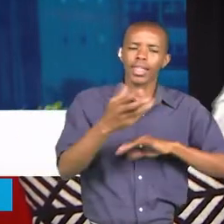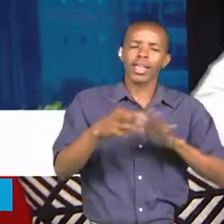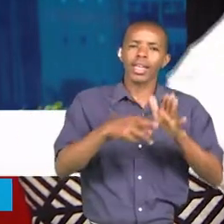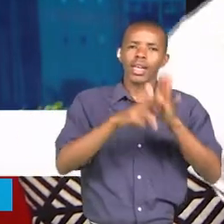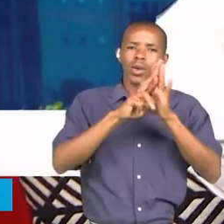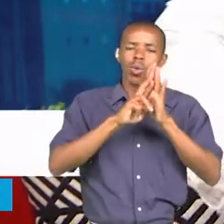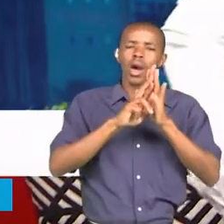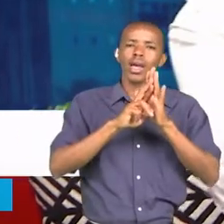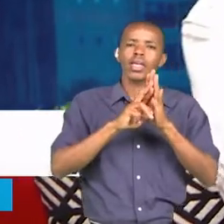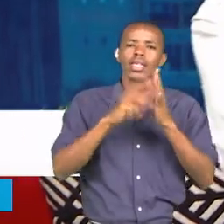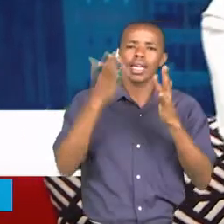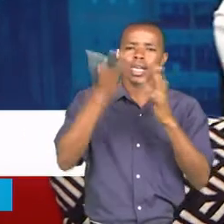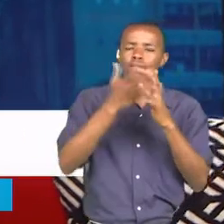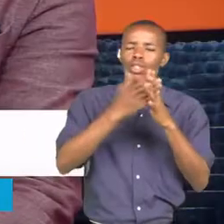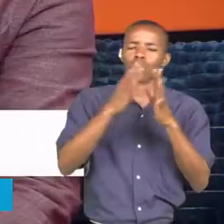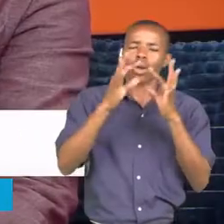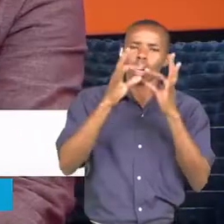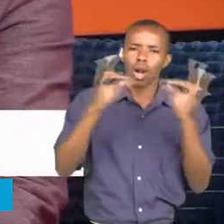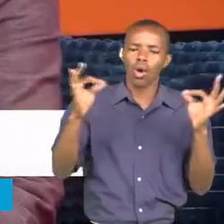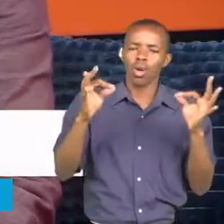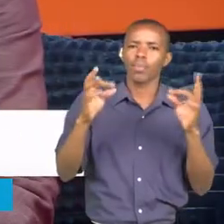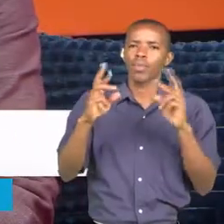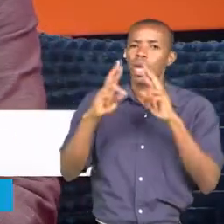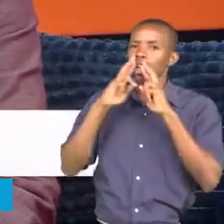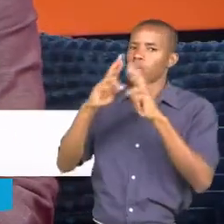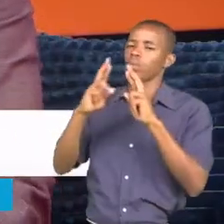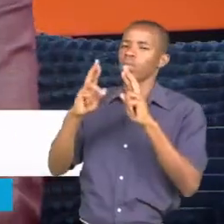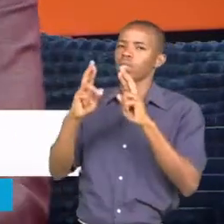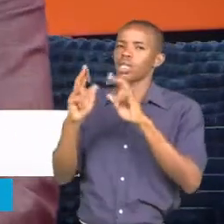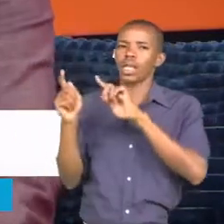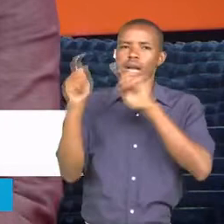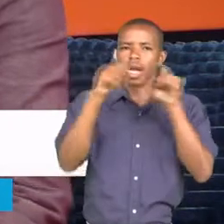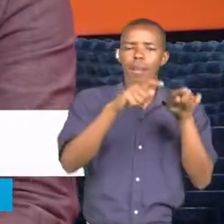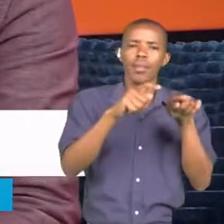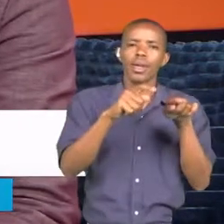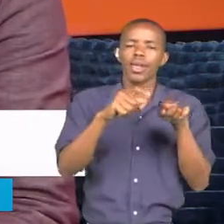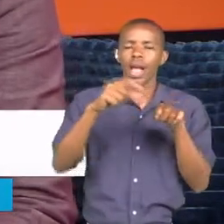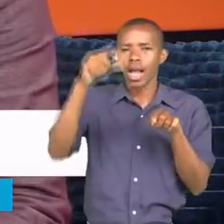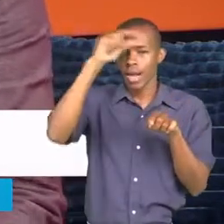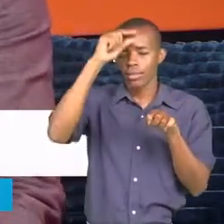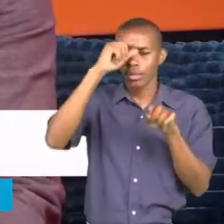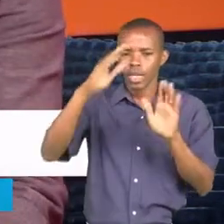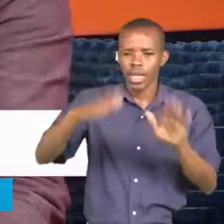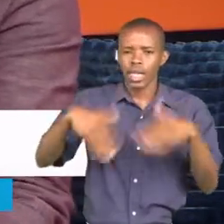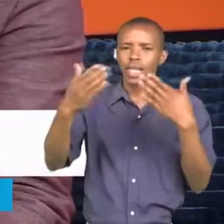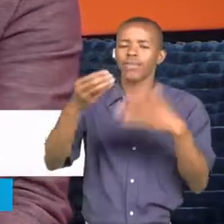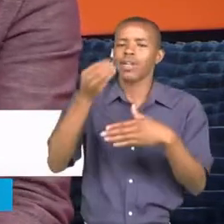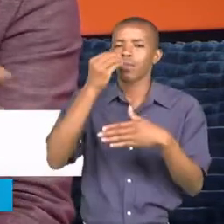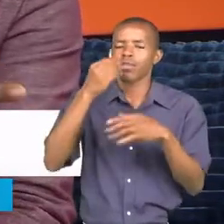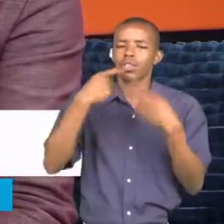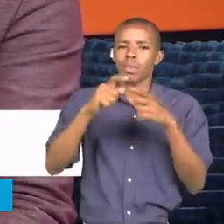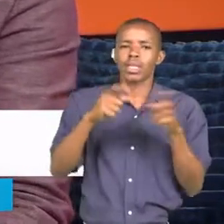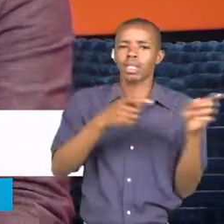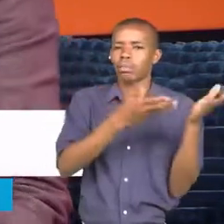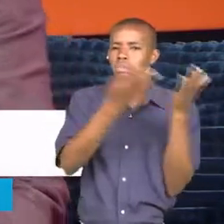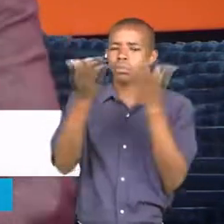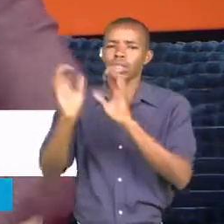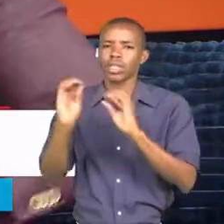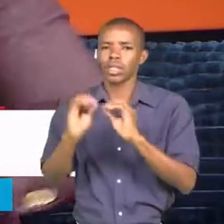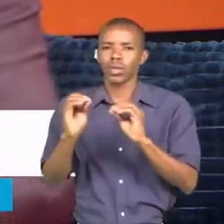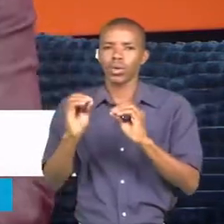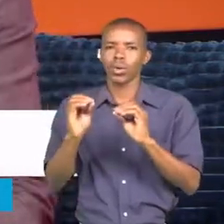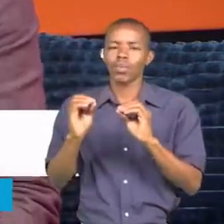long term intervention. Okay. Reports are coming in that government relief food hasn't hit the ground, but private relief food